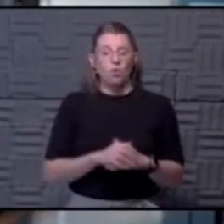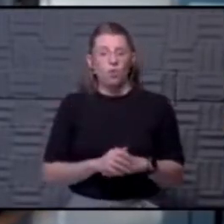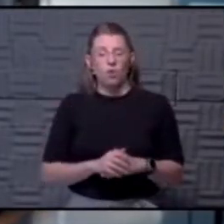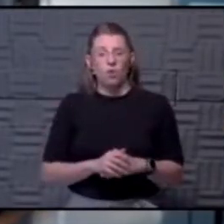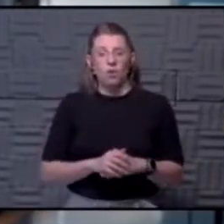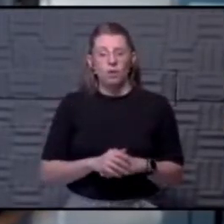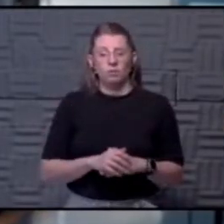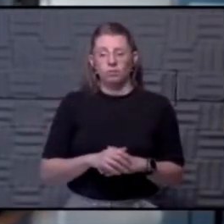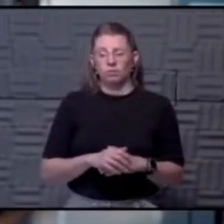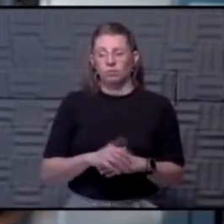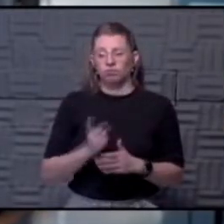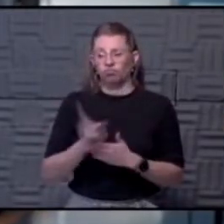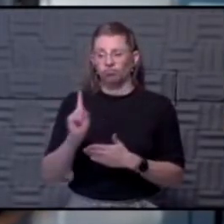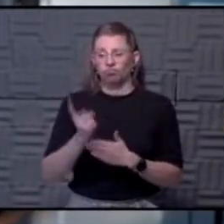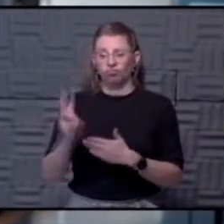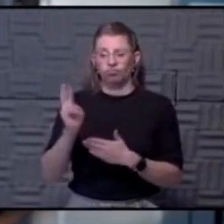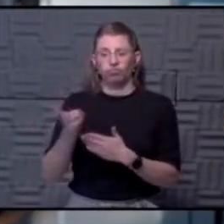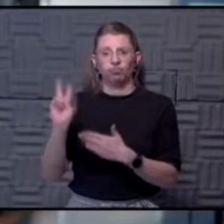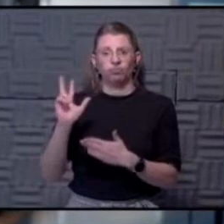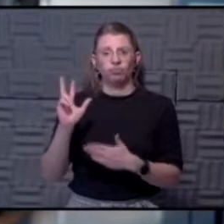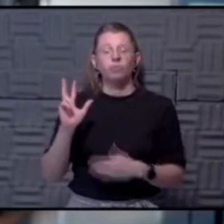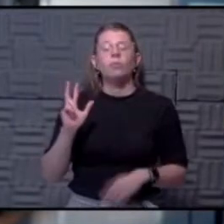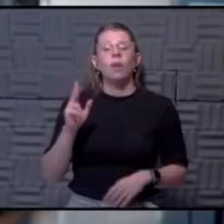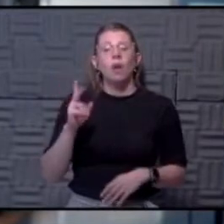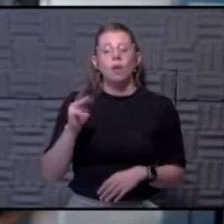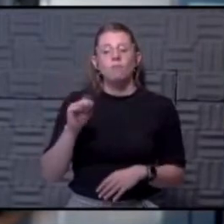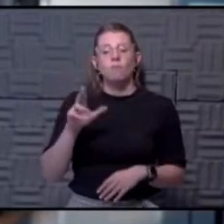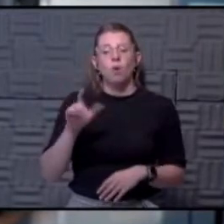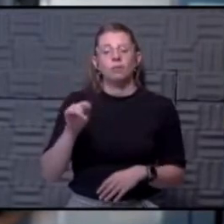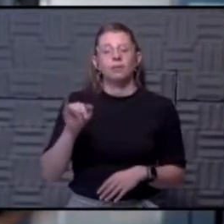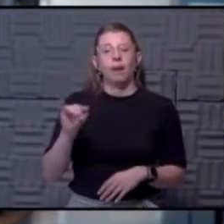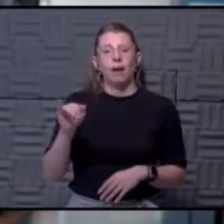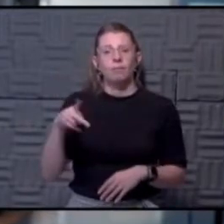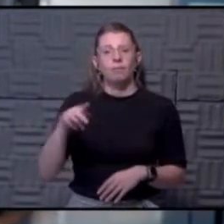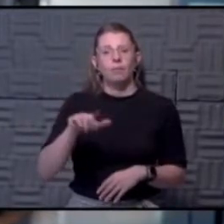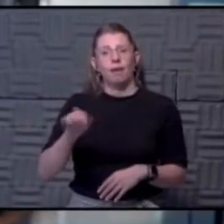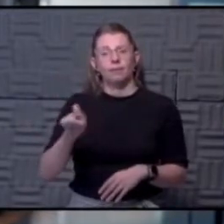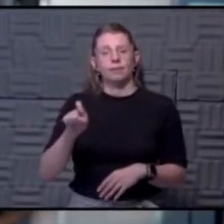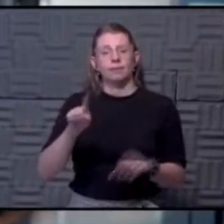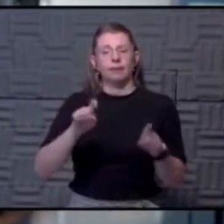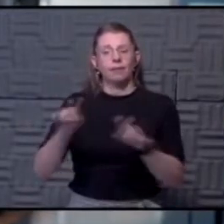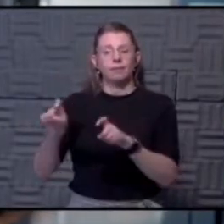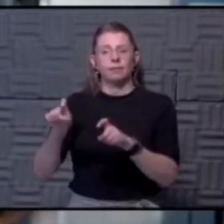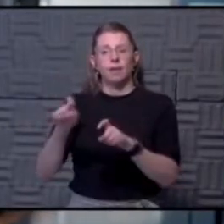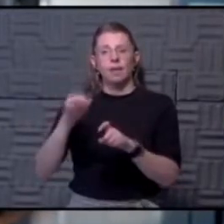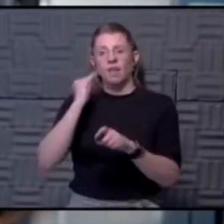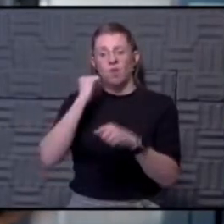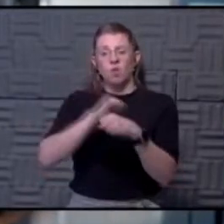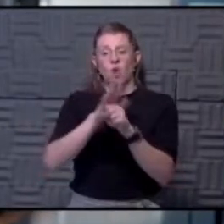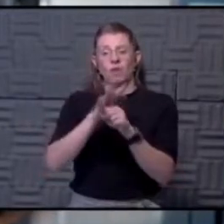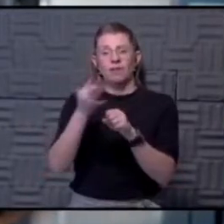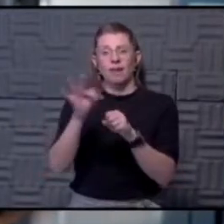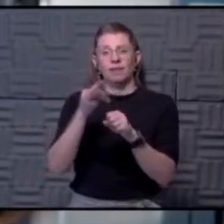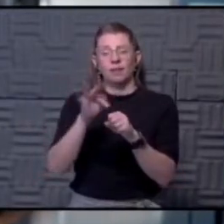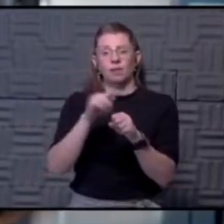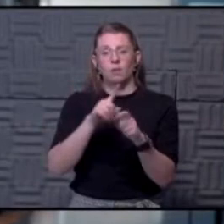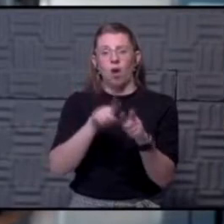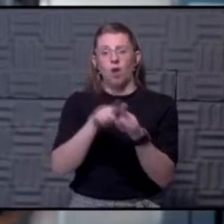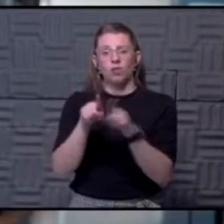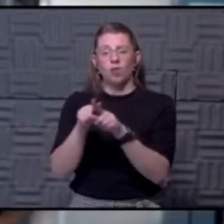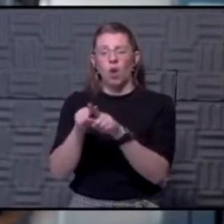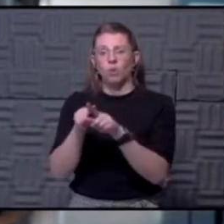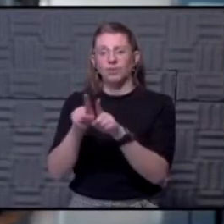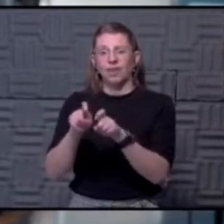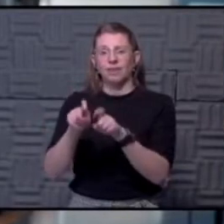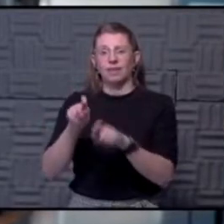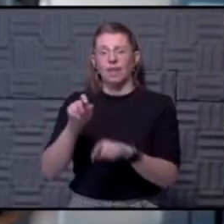of weeks ago, we went to a multiplex test that includes influenza A and B. So every time somebody orders a COVID-19, we also get influenza A and